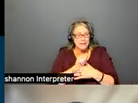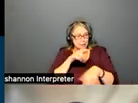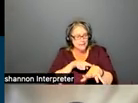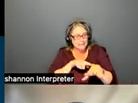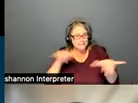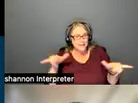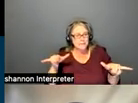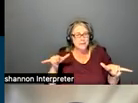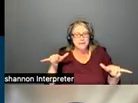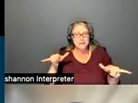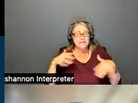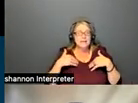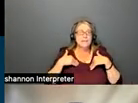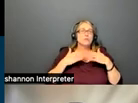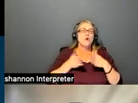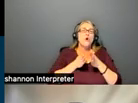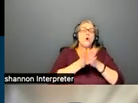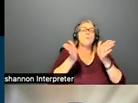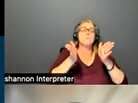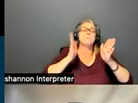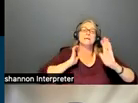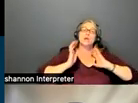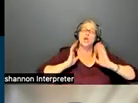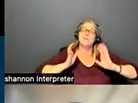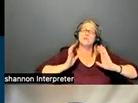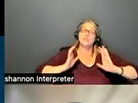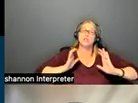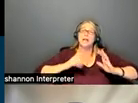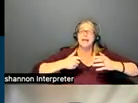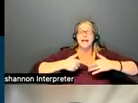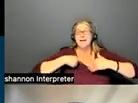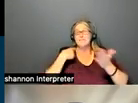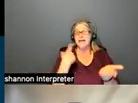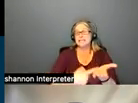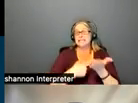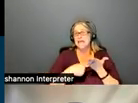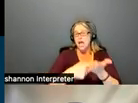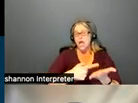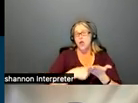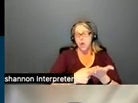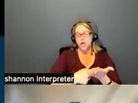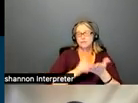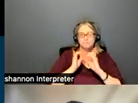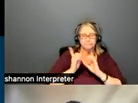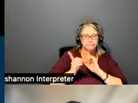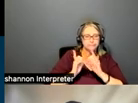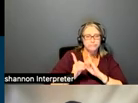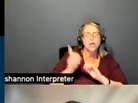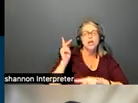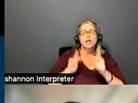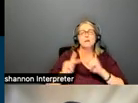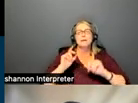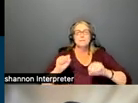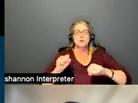Having those open conversations and having the ability to have that dialogue creates an environment where people can feel